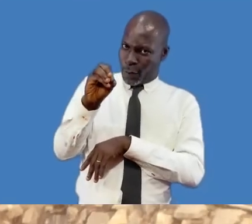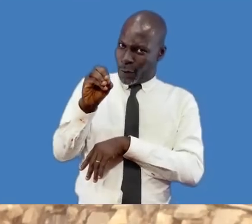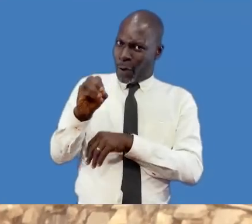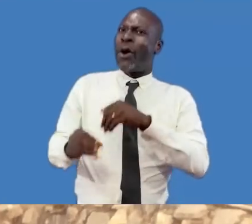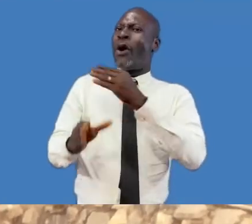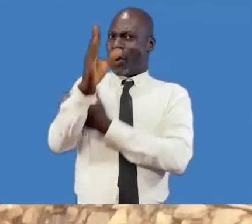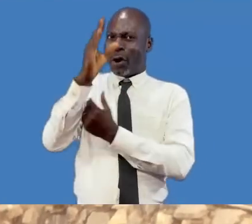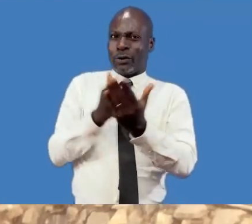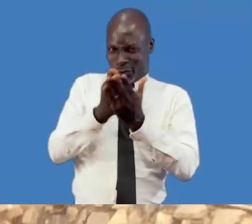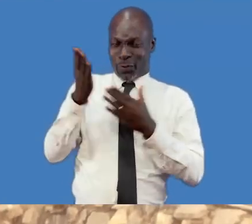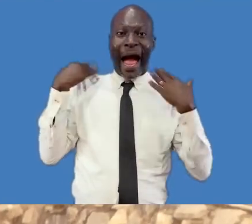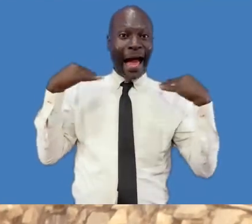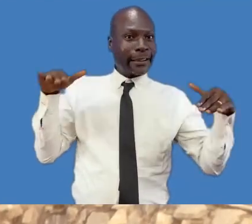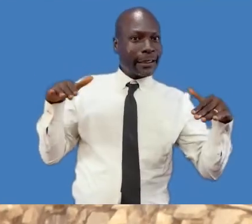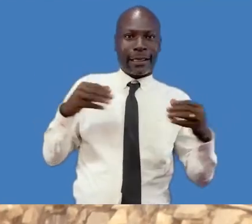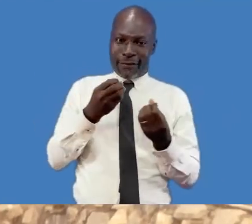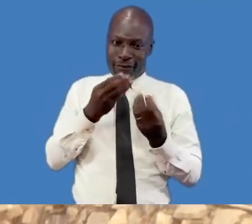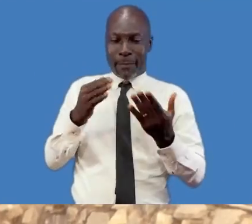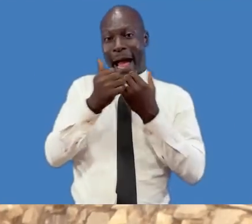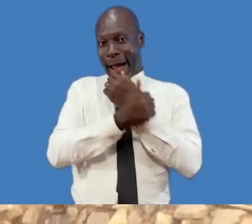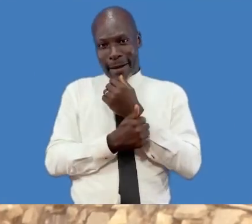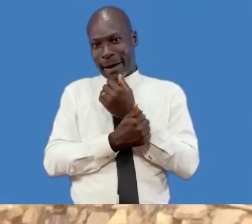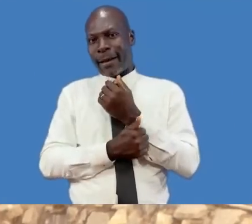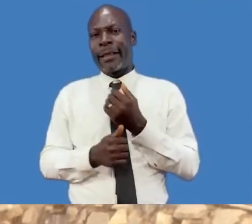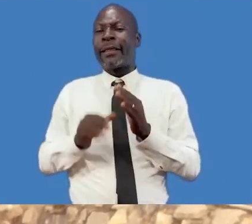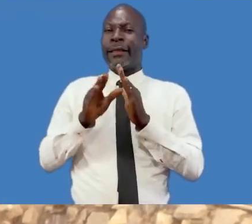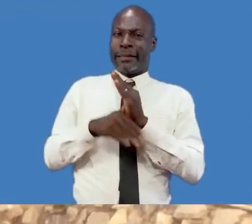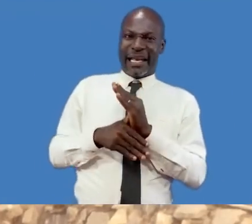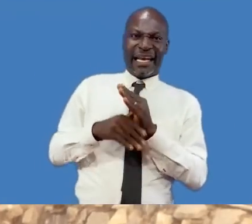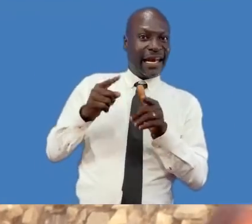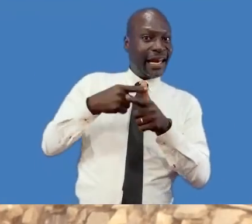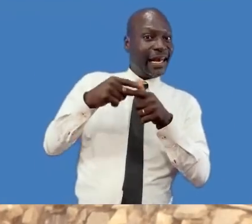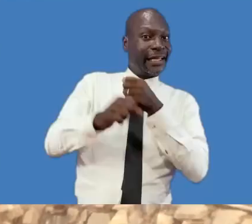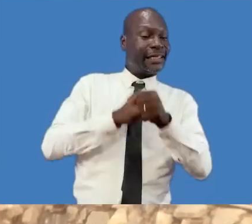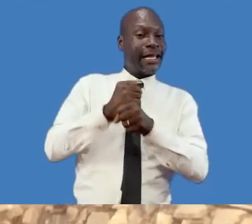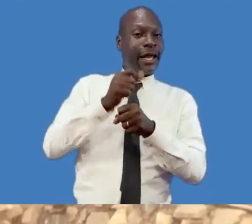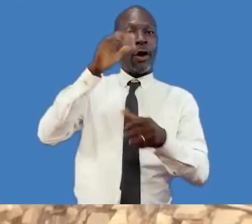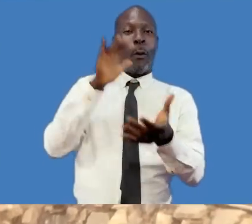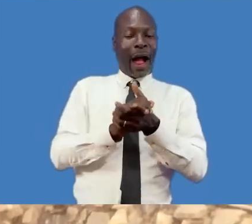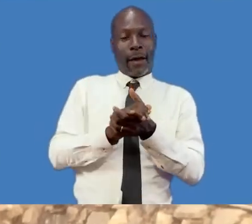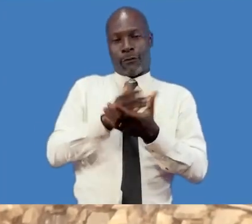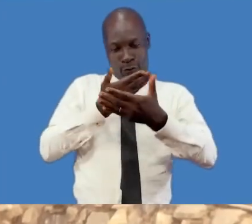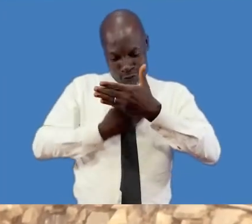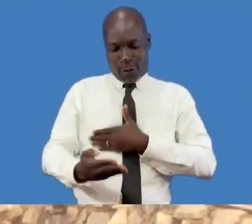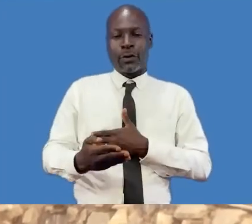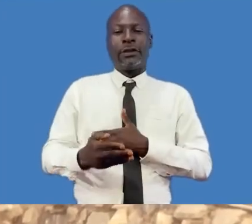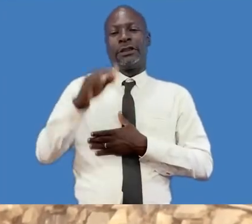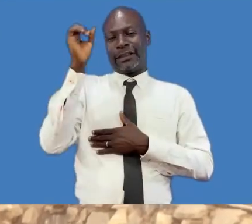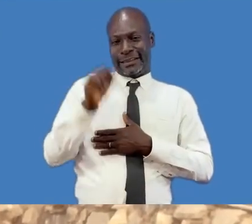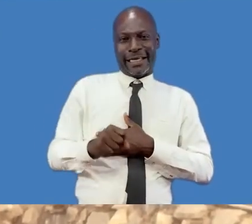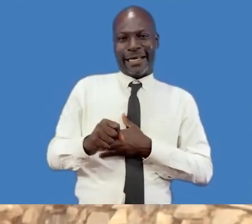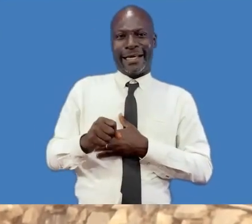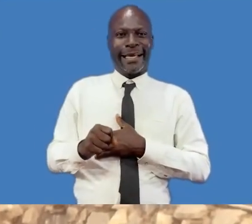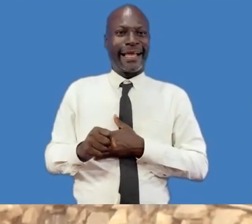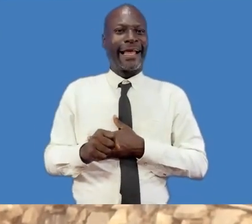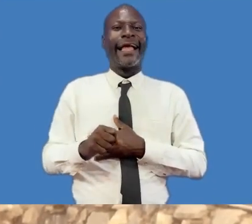nyankopon enam na bofo so, e ka kire Abraham, sa afesa se na wo yire Sara na wawo. Ma me Sara ete